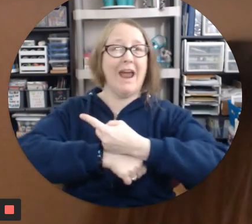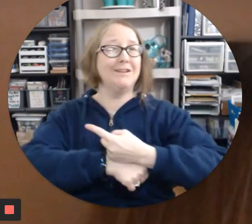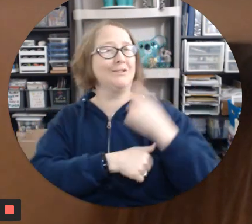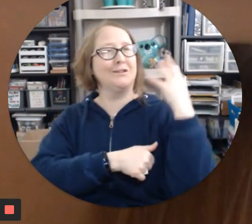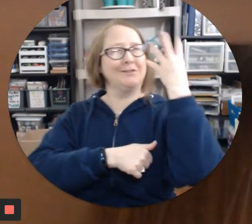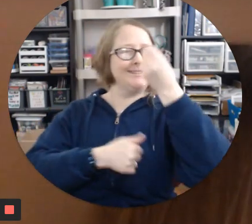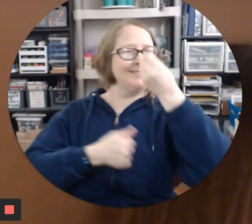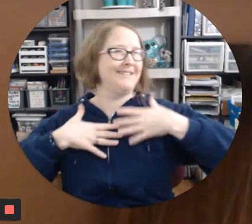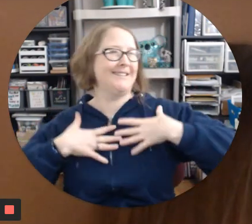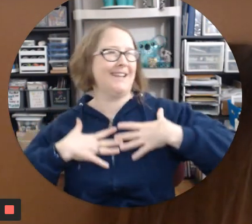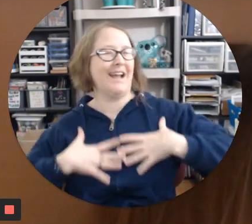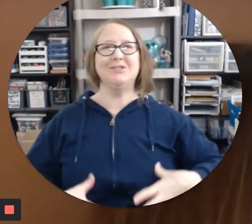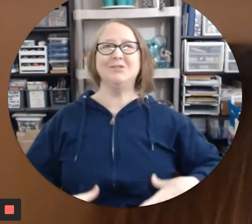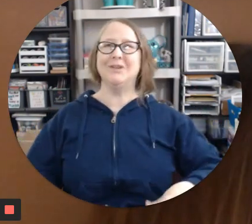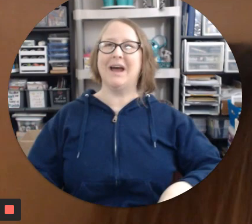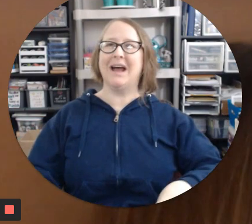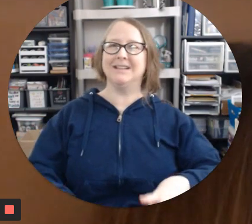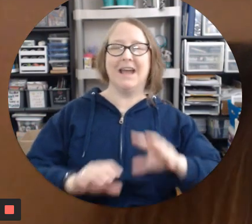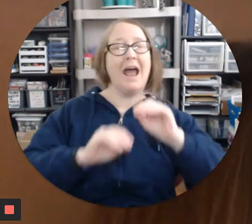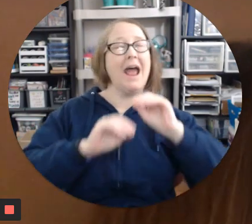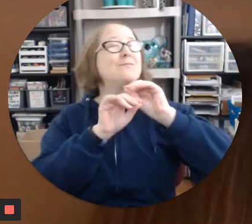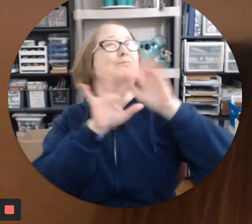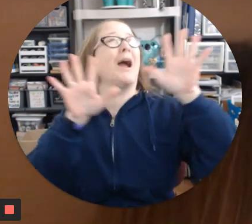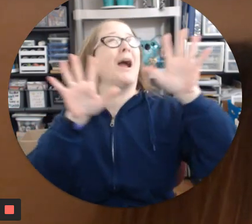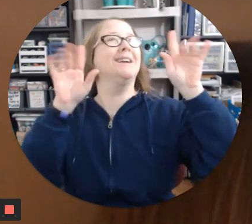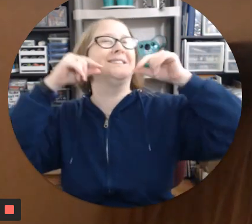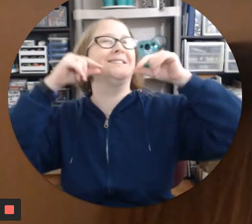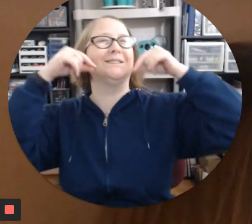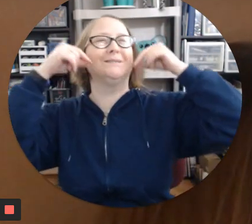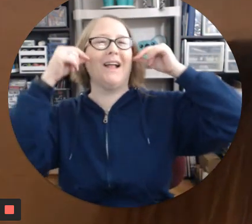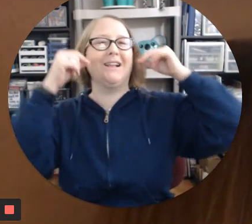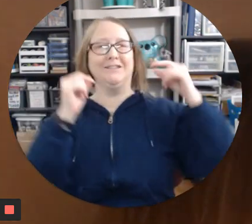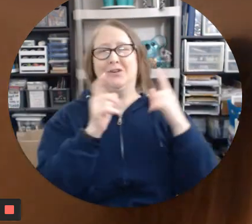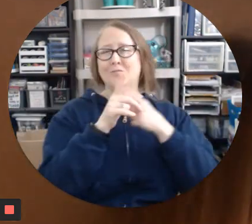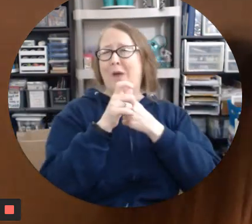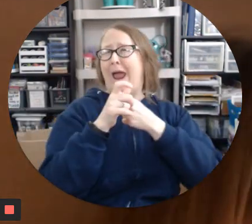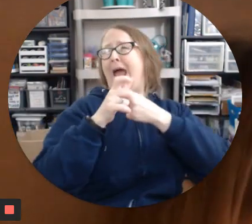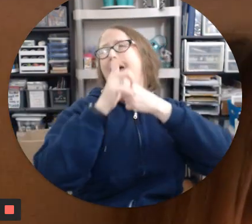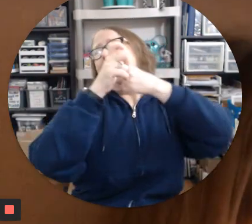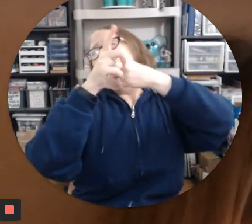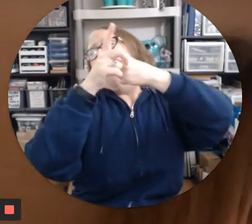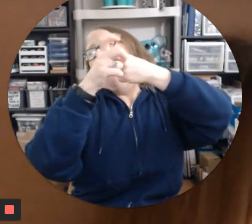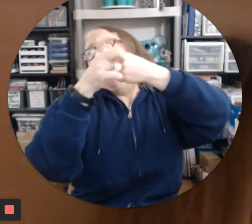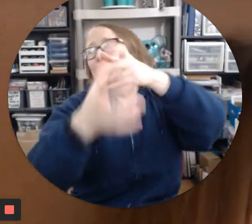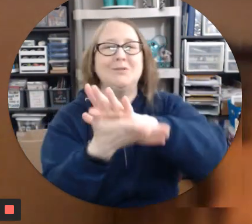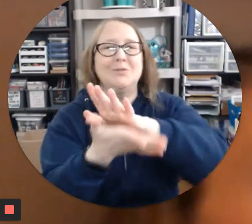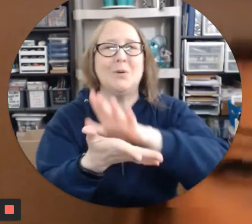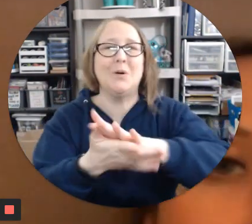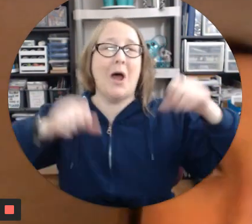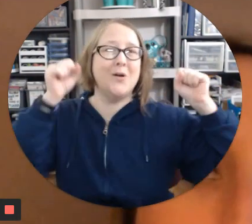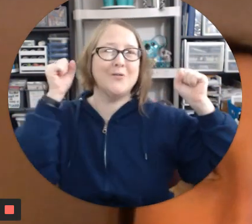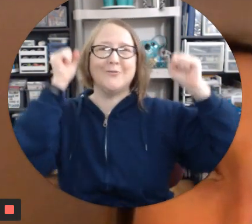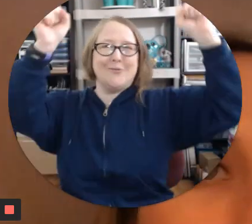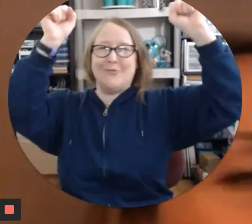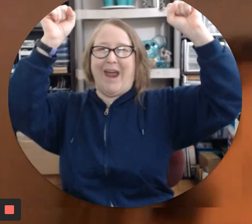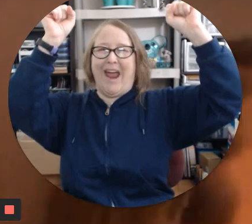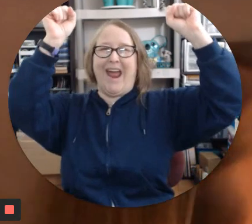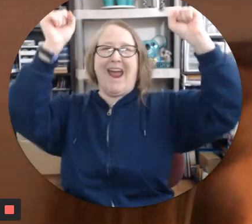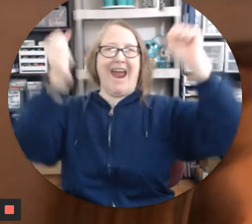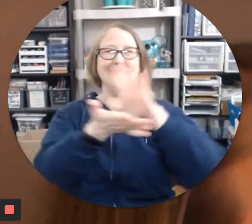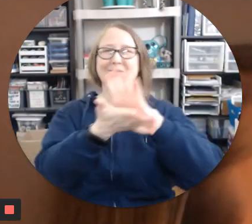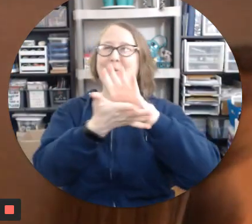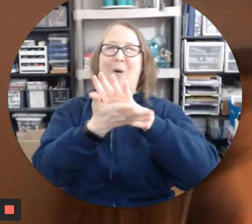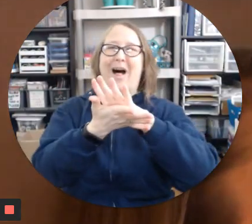dress and her brightest smile. She ran all the way to school. Hooray, said Chrysanthemum.